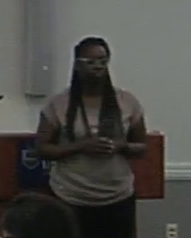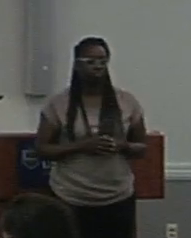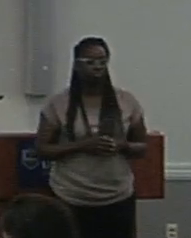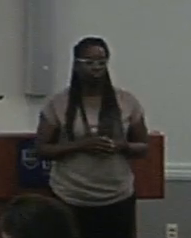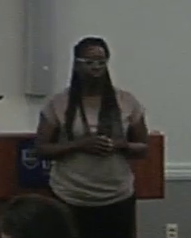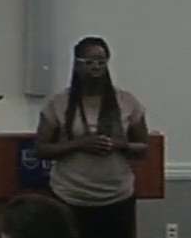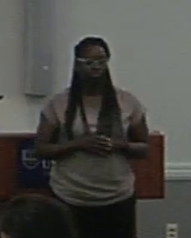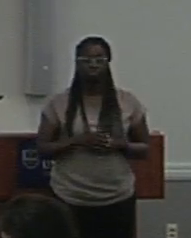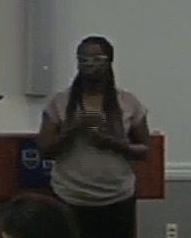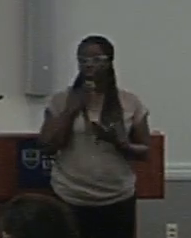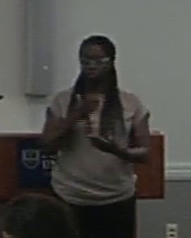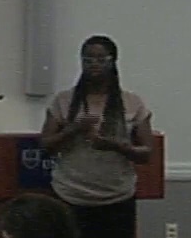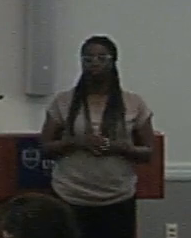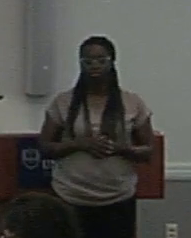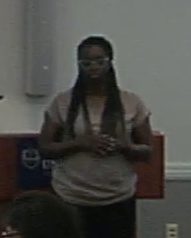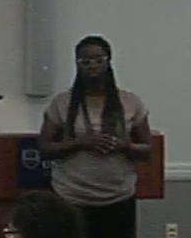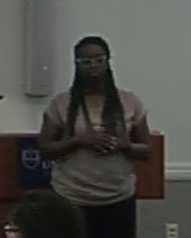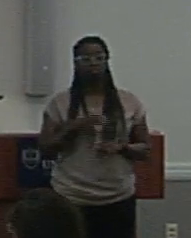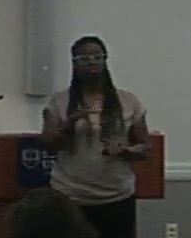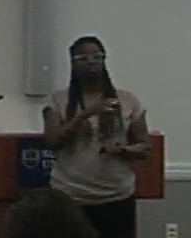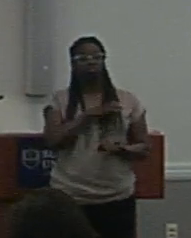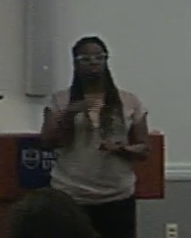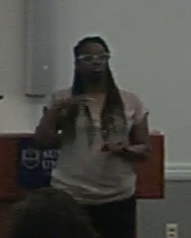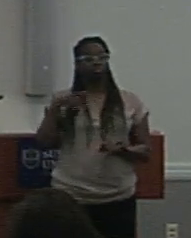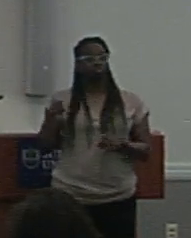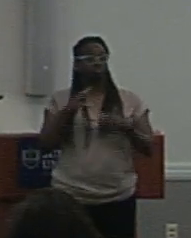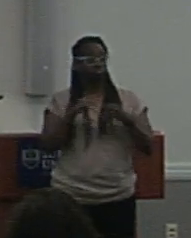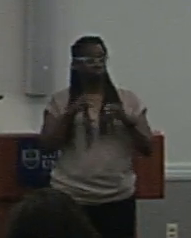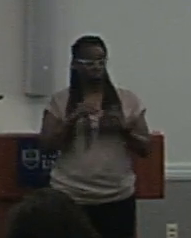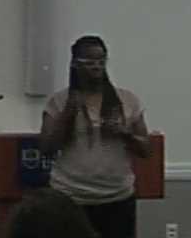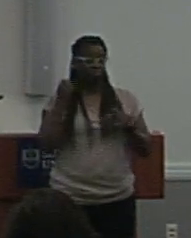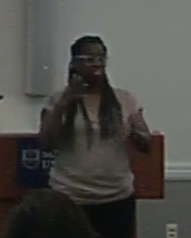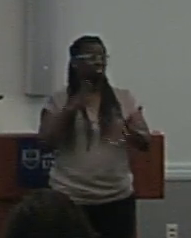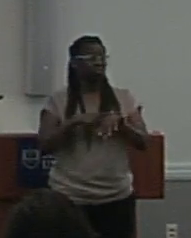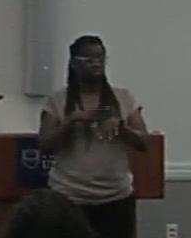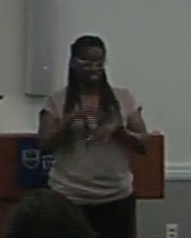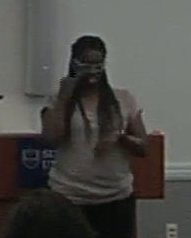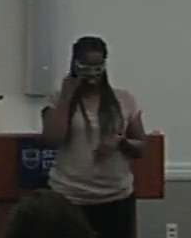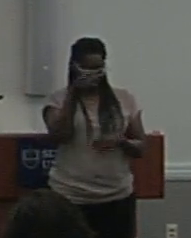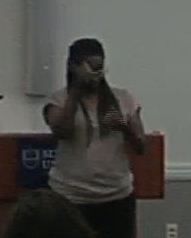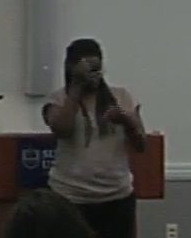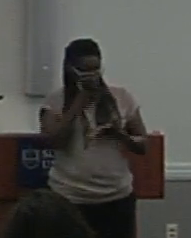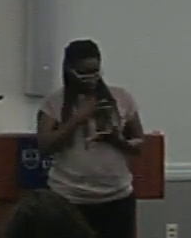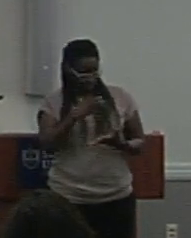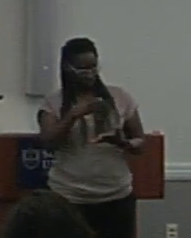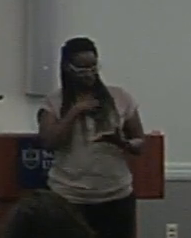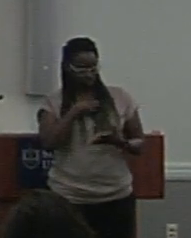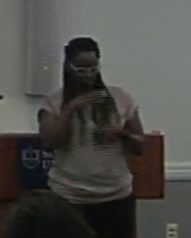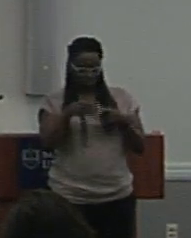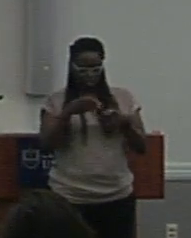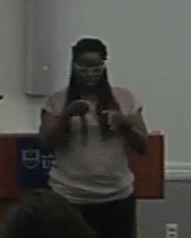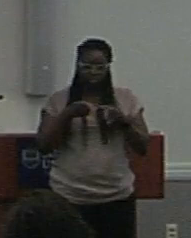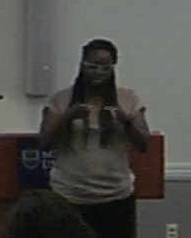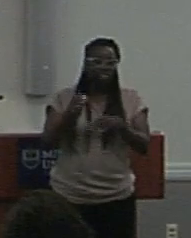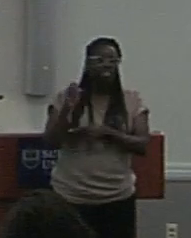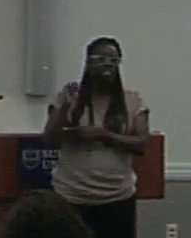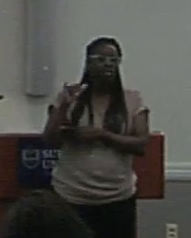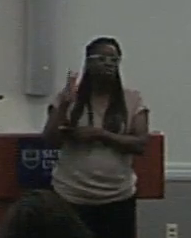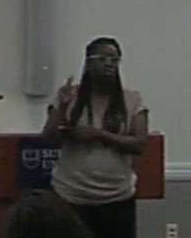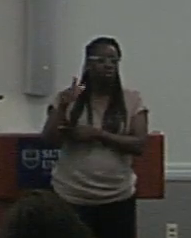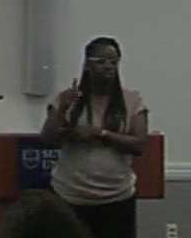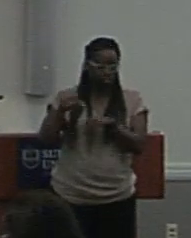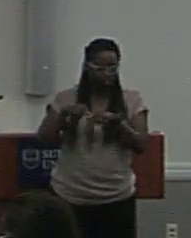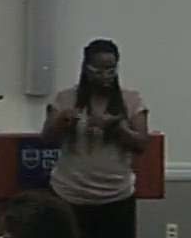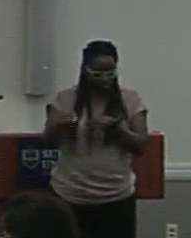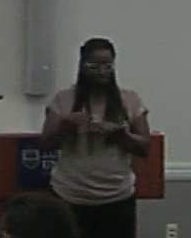that oftentimes when we get a complaint about a sidewalk or a curb cut, we put the request in the system, but